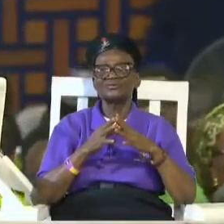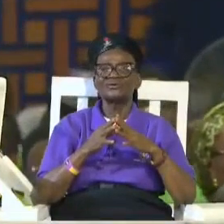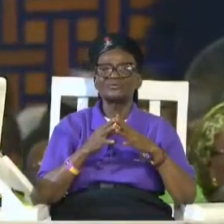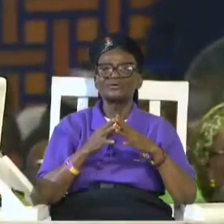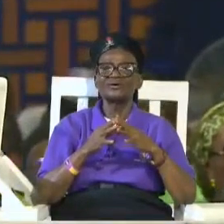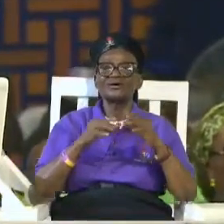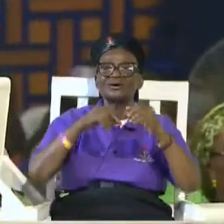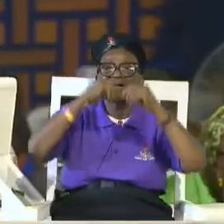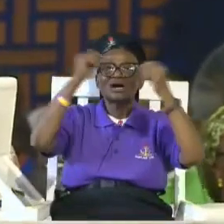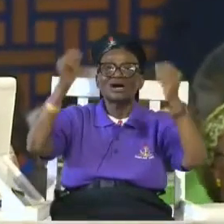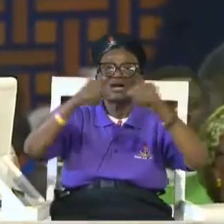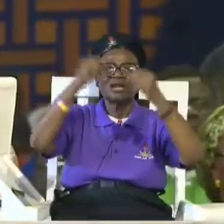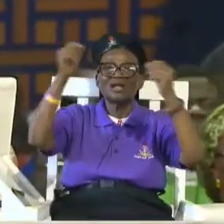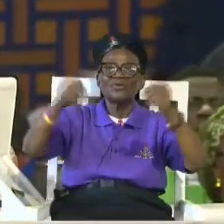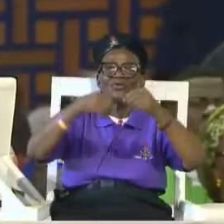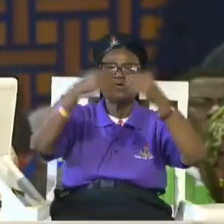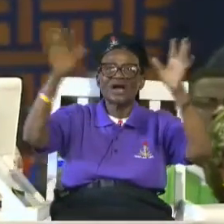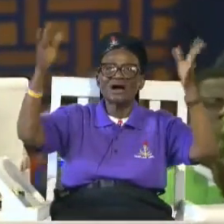Hallelujah.